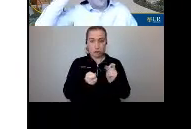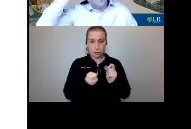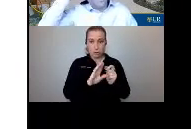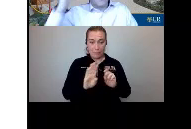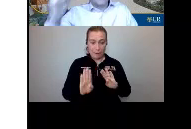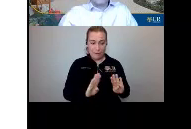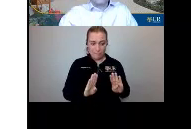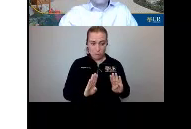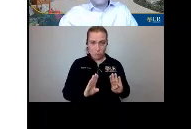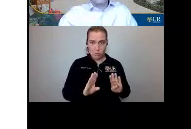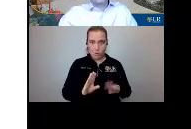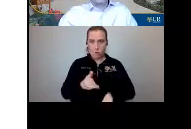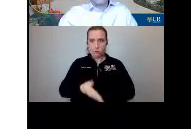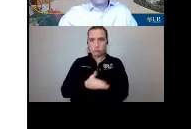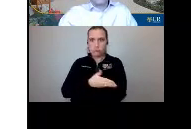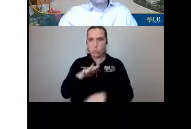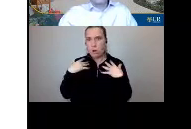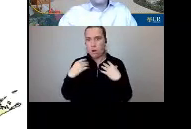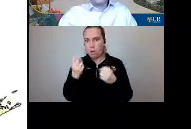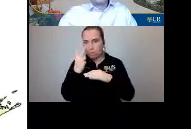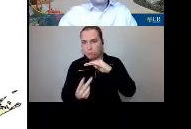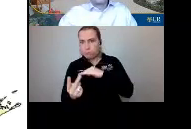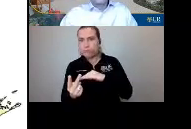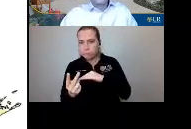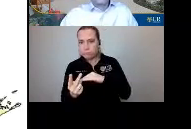target we should be addressing for population health.